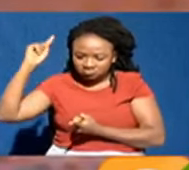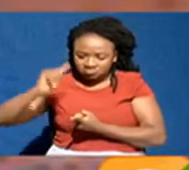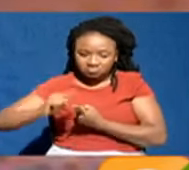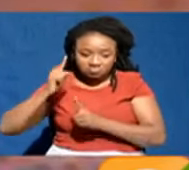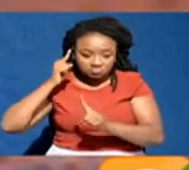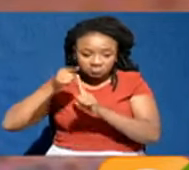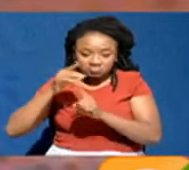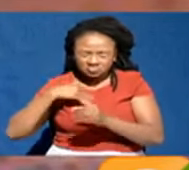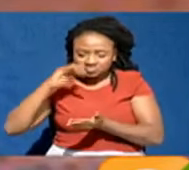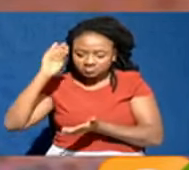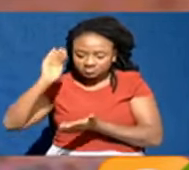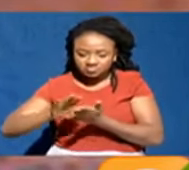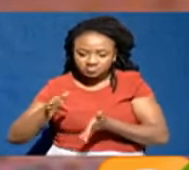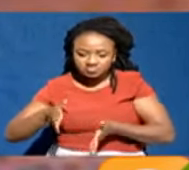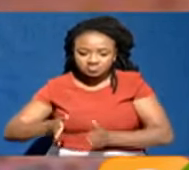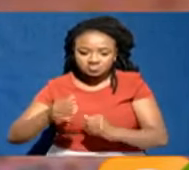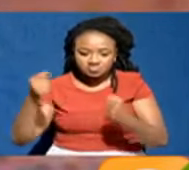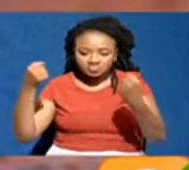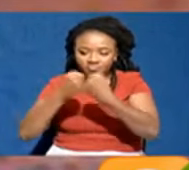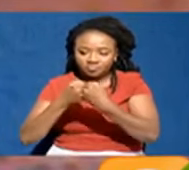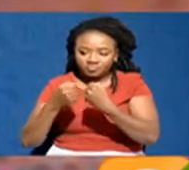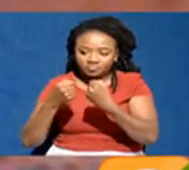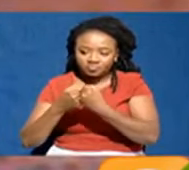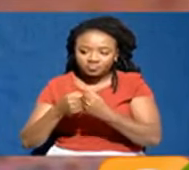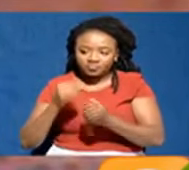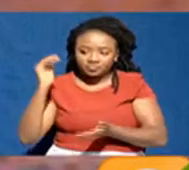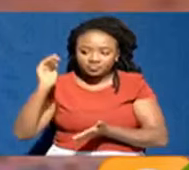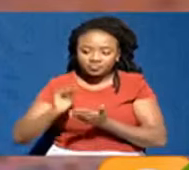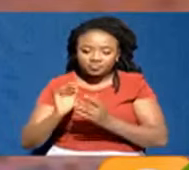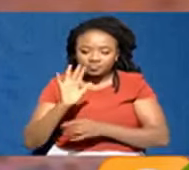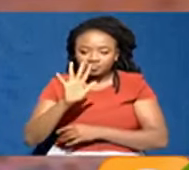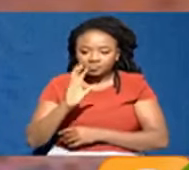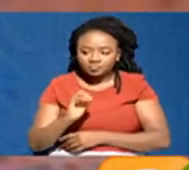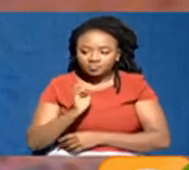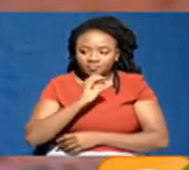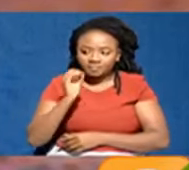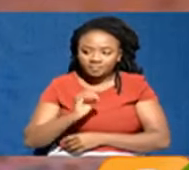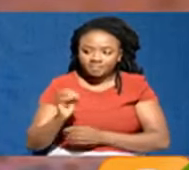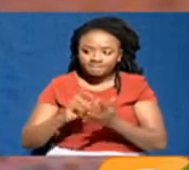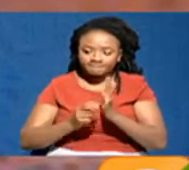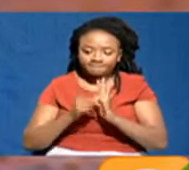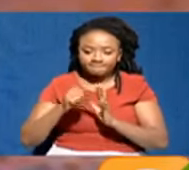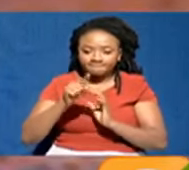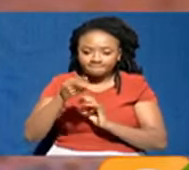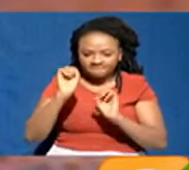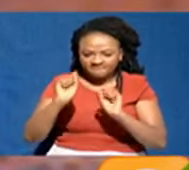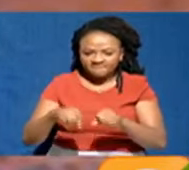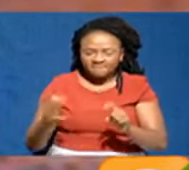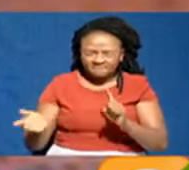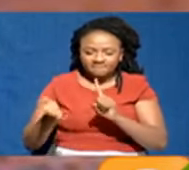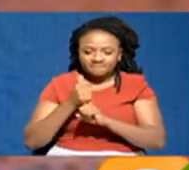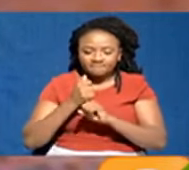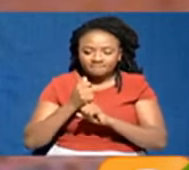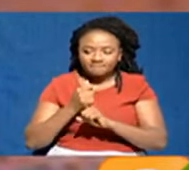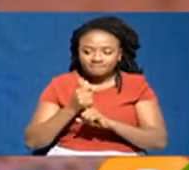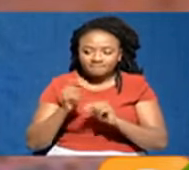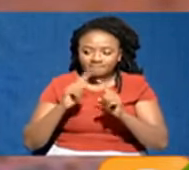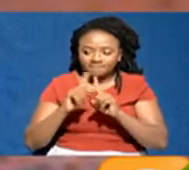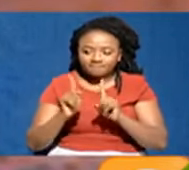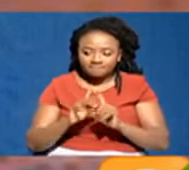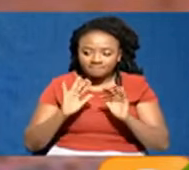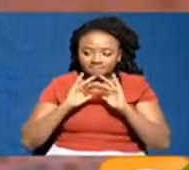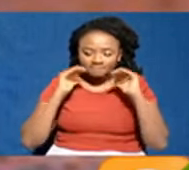target of reducing road deaths by 50%. Mm-hmm. So it means that it is possible. While generally,